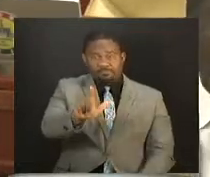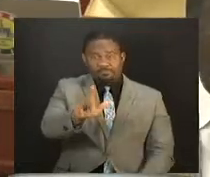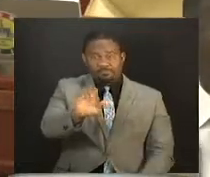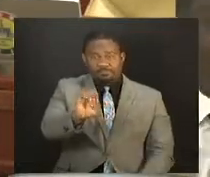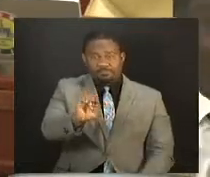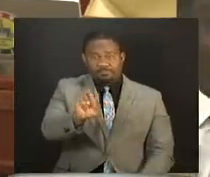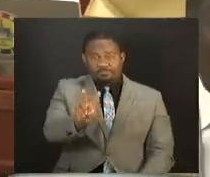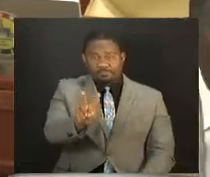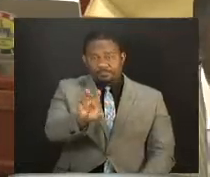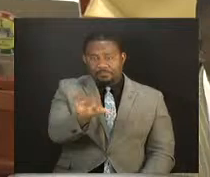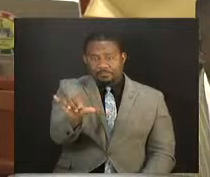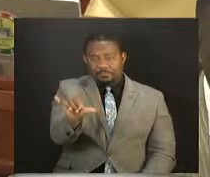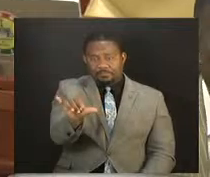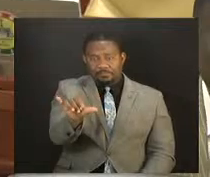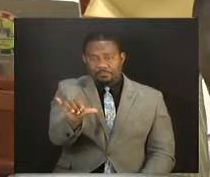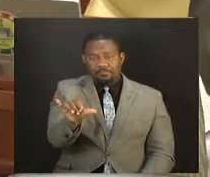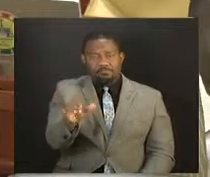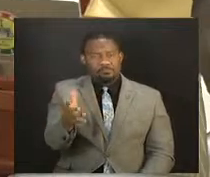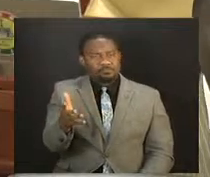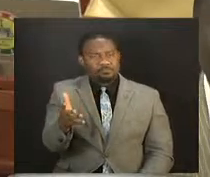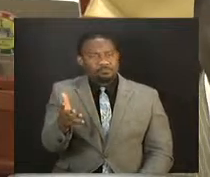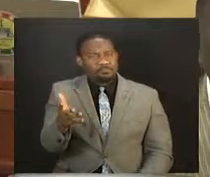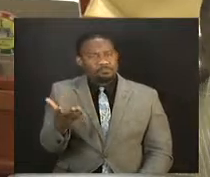and signed a contract which is